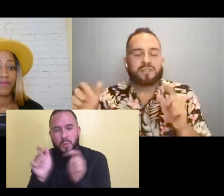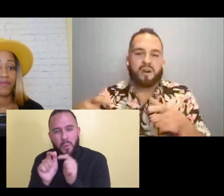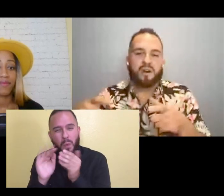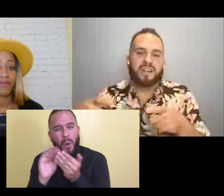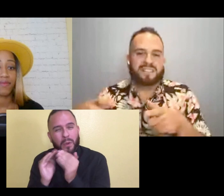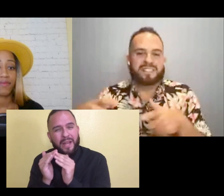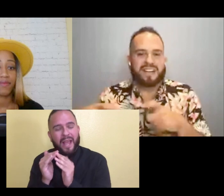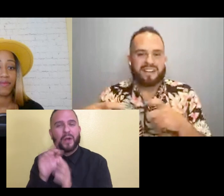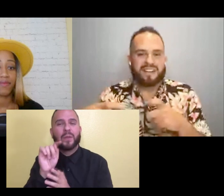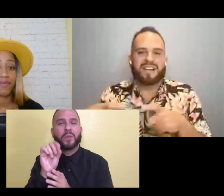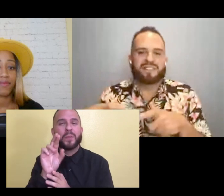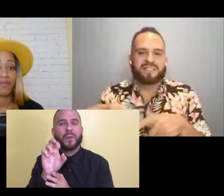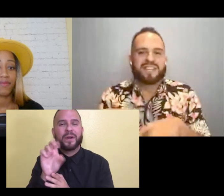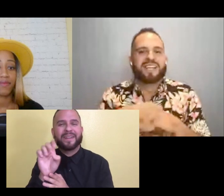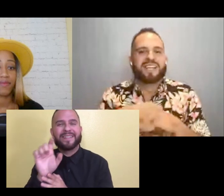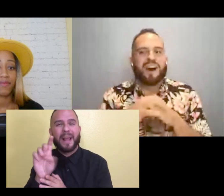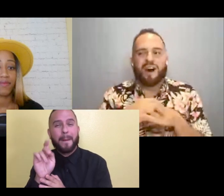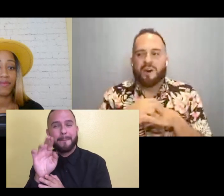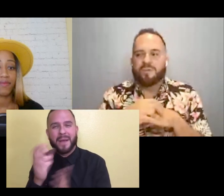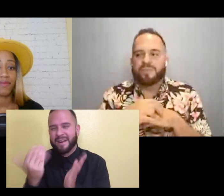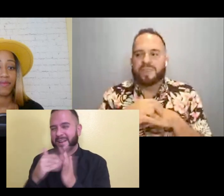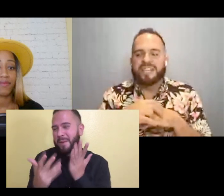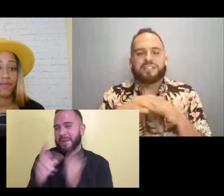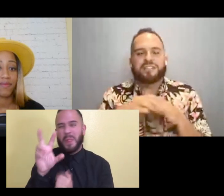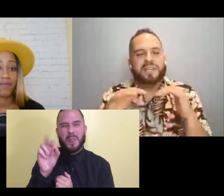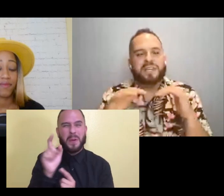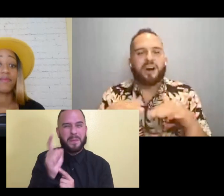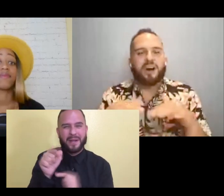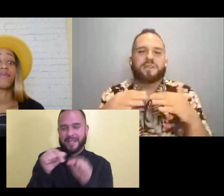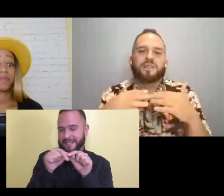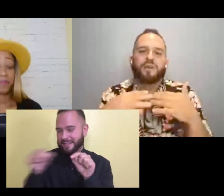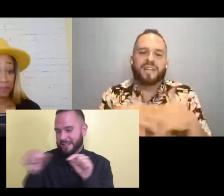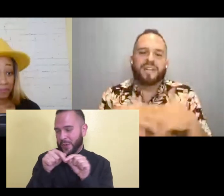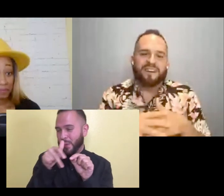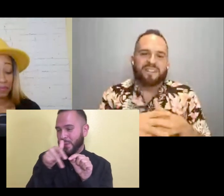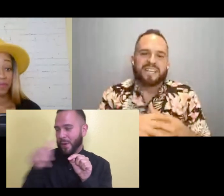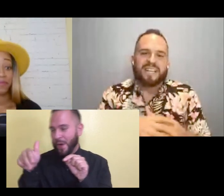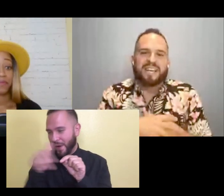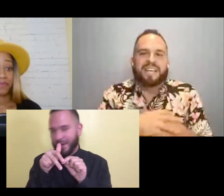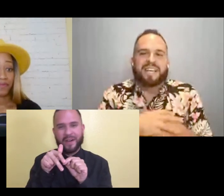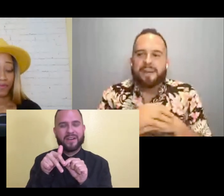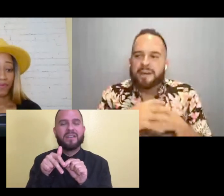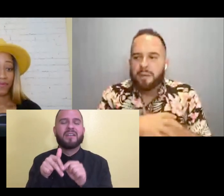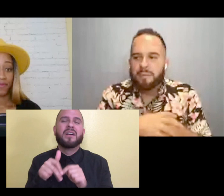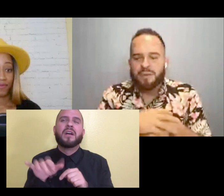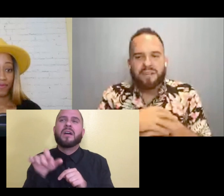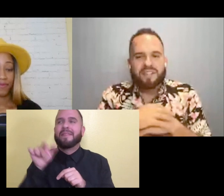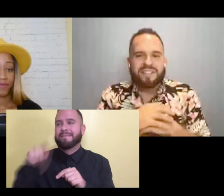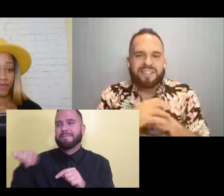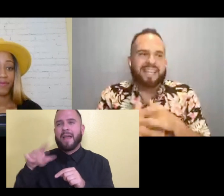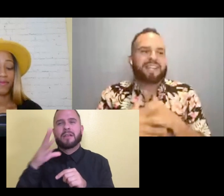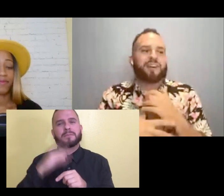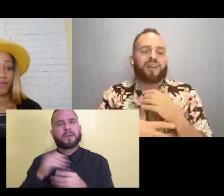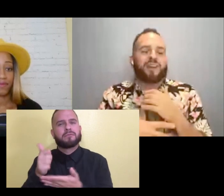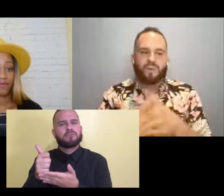minutes to walk across the entire town. It just really taught me to slow down. And it gave me an opportunity to think, like, what does